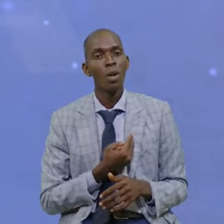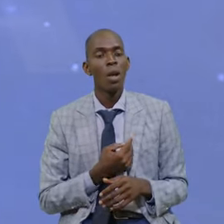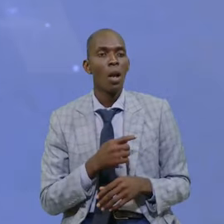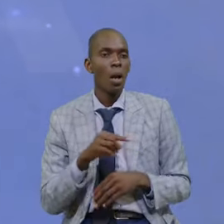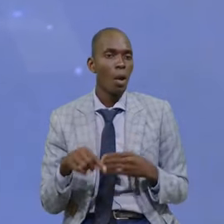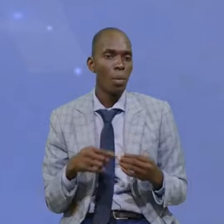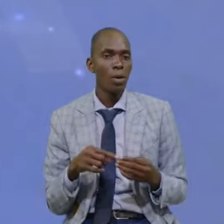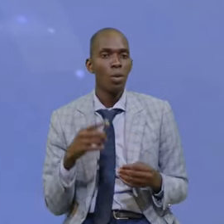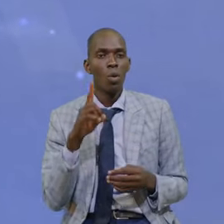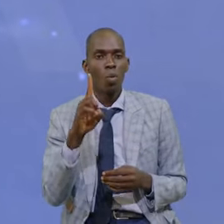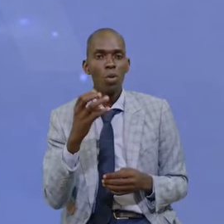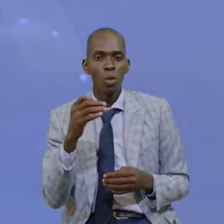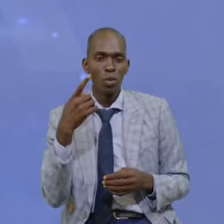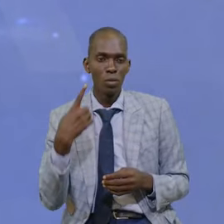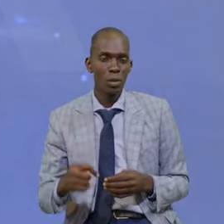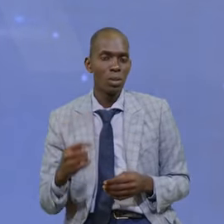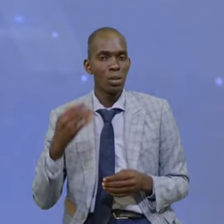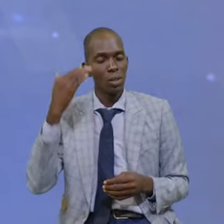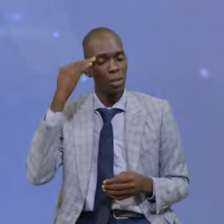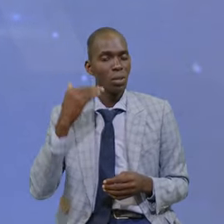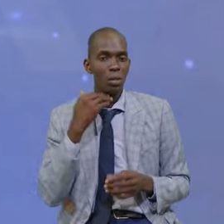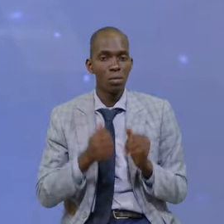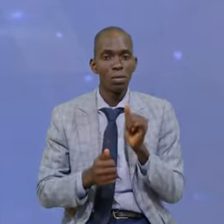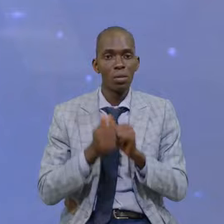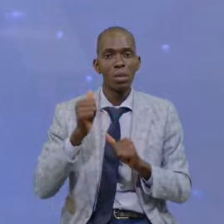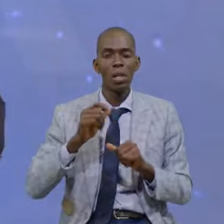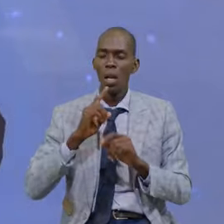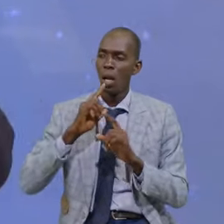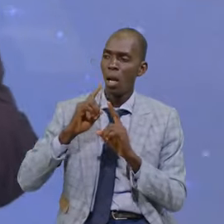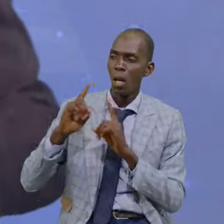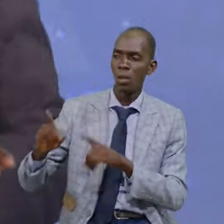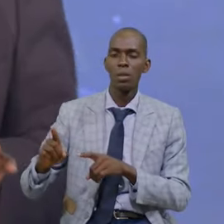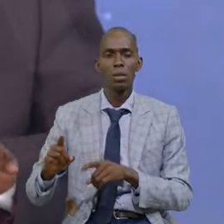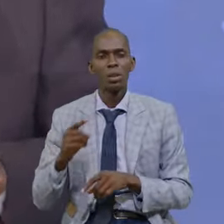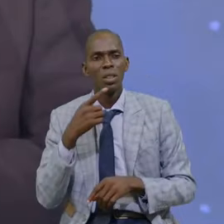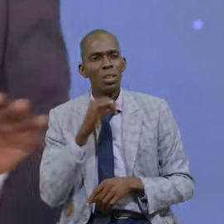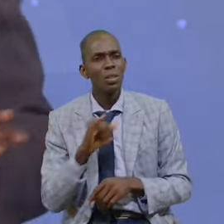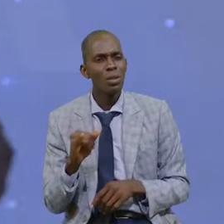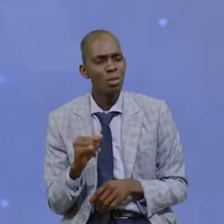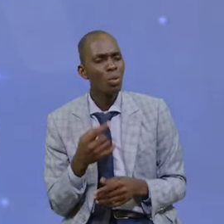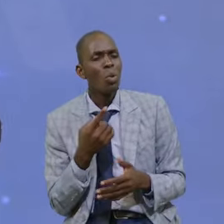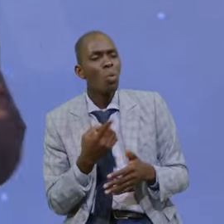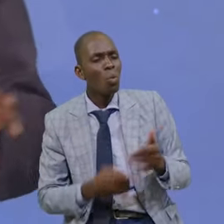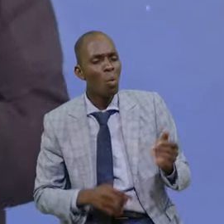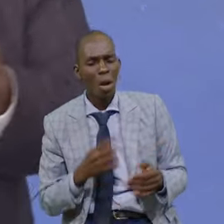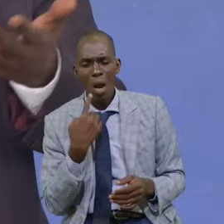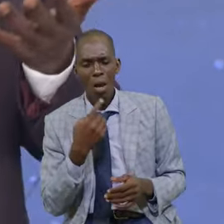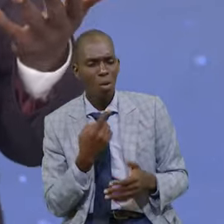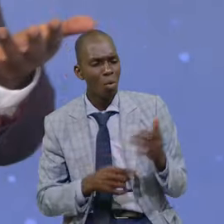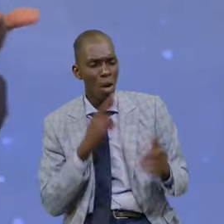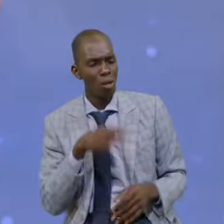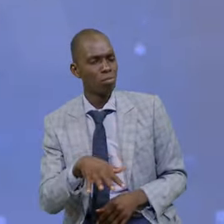the elders answered, saying unto me, what are these? Who are these which